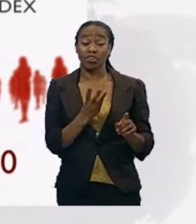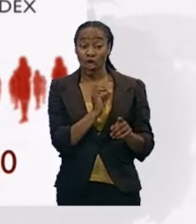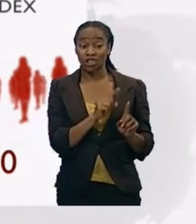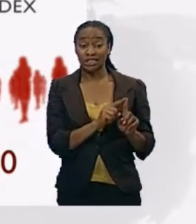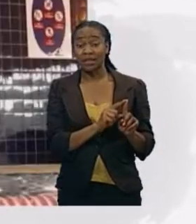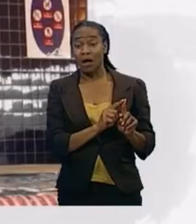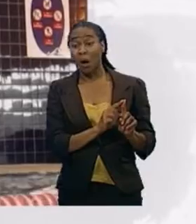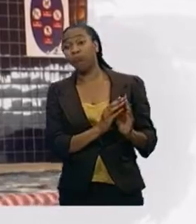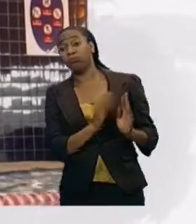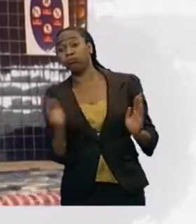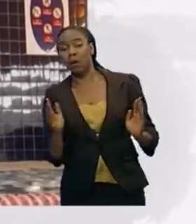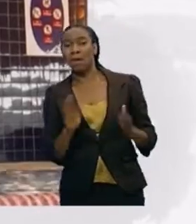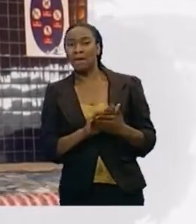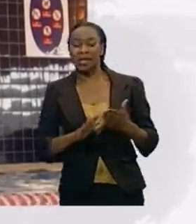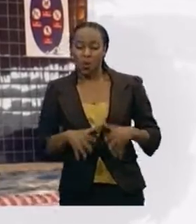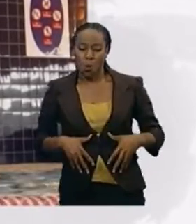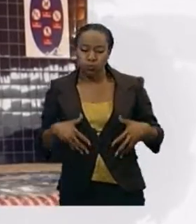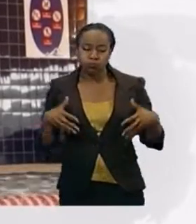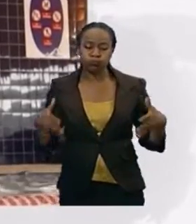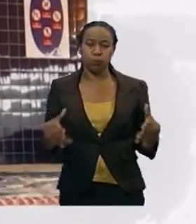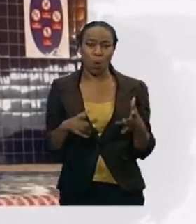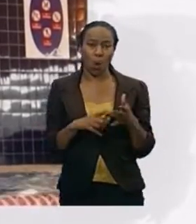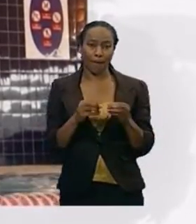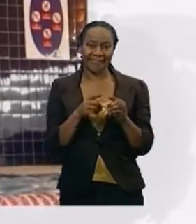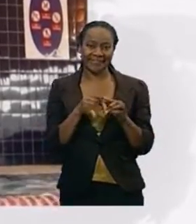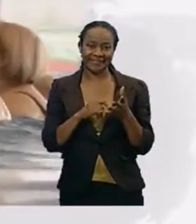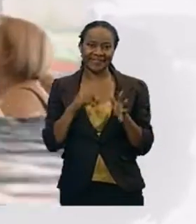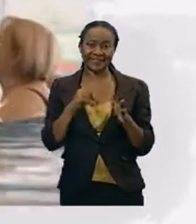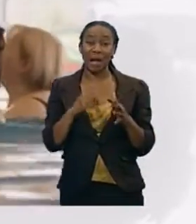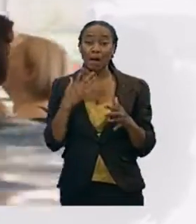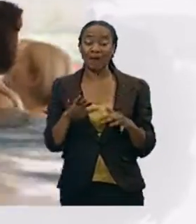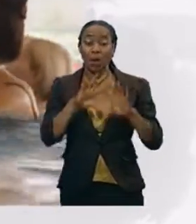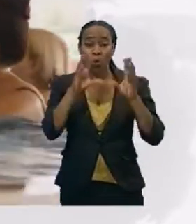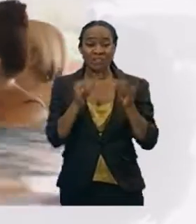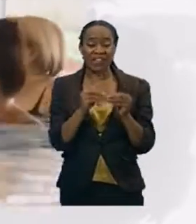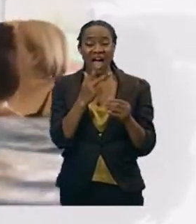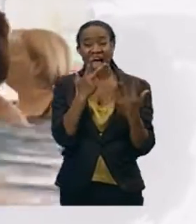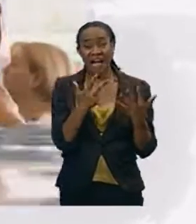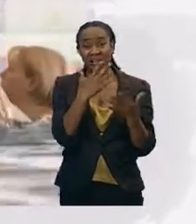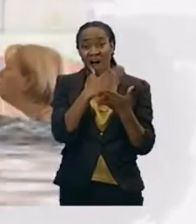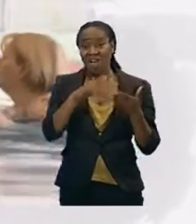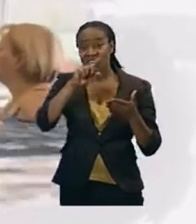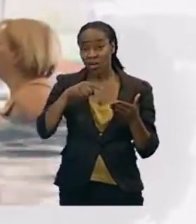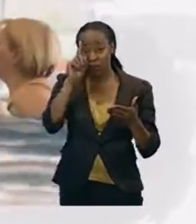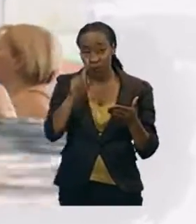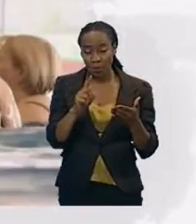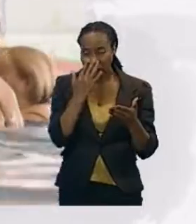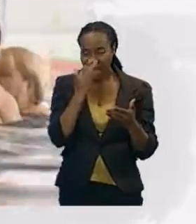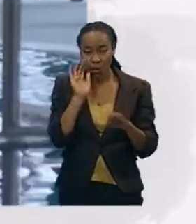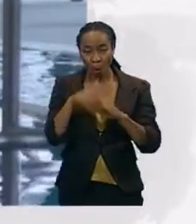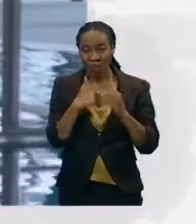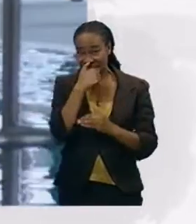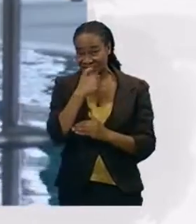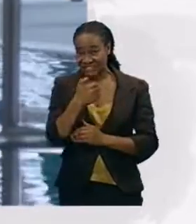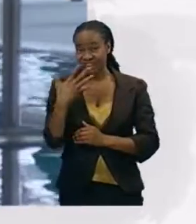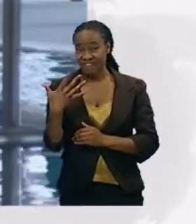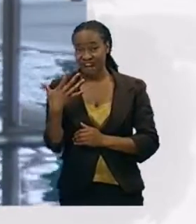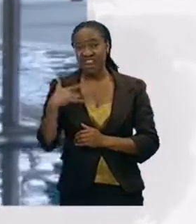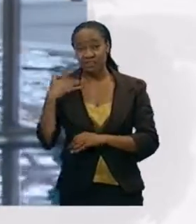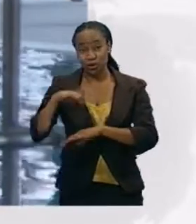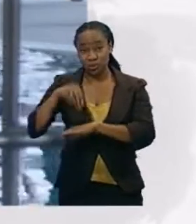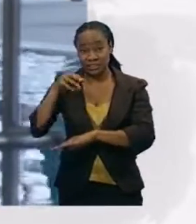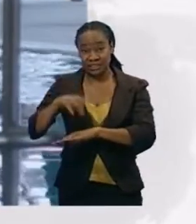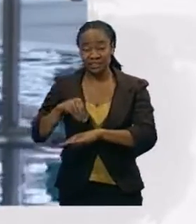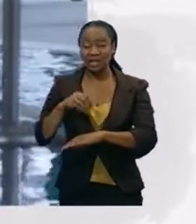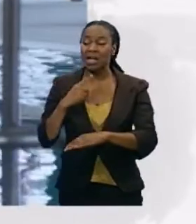is obese. The researchers looked at data on more than 8,500 people aged over 65 in Sweden,